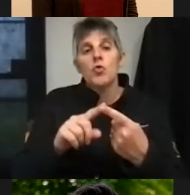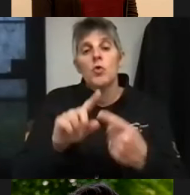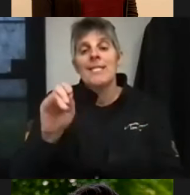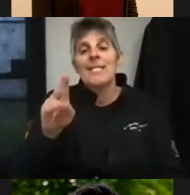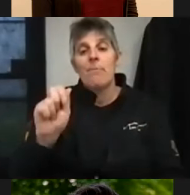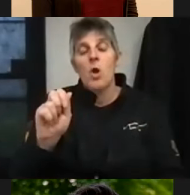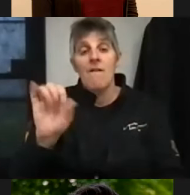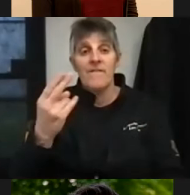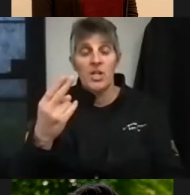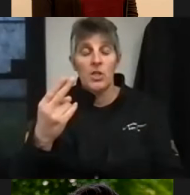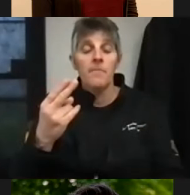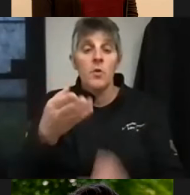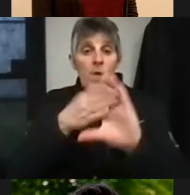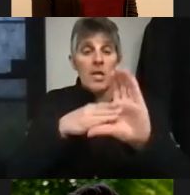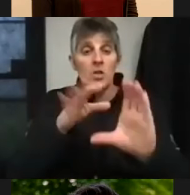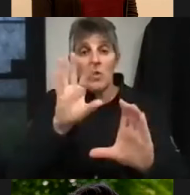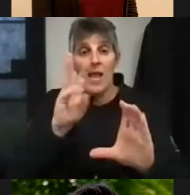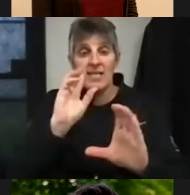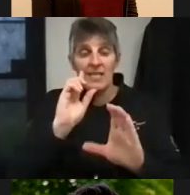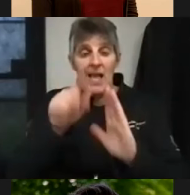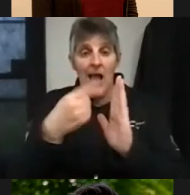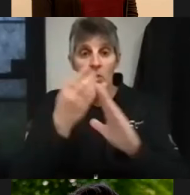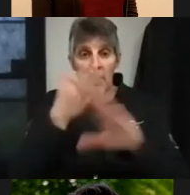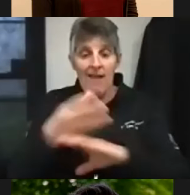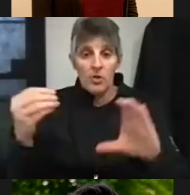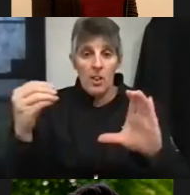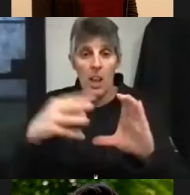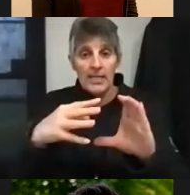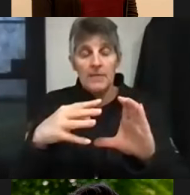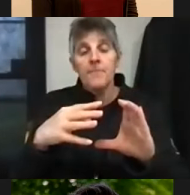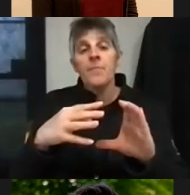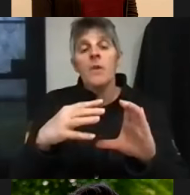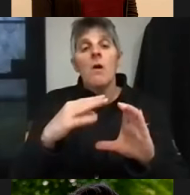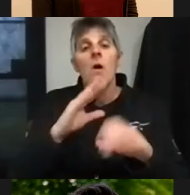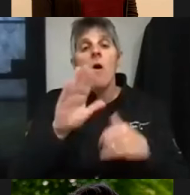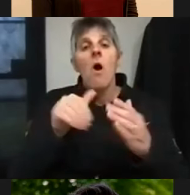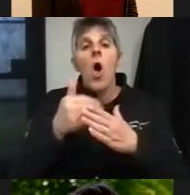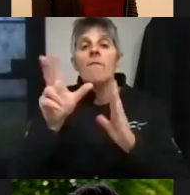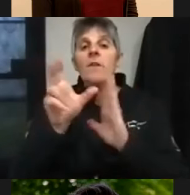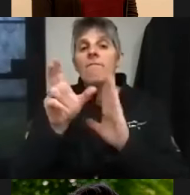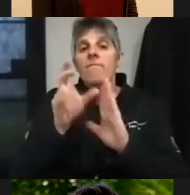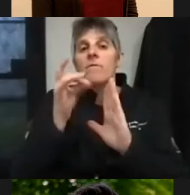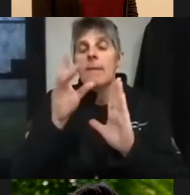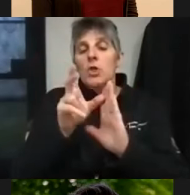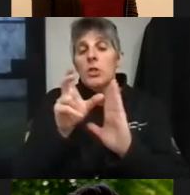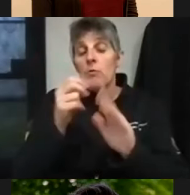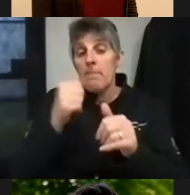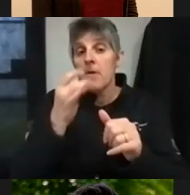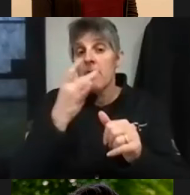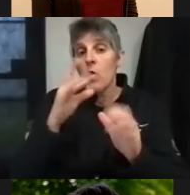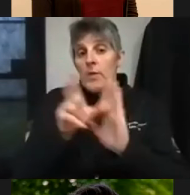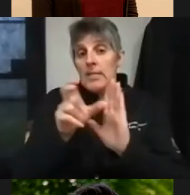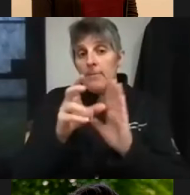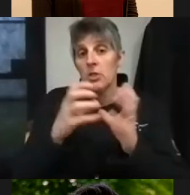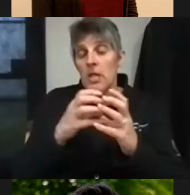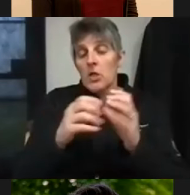the zebrafish retina, so 96 hours after light treatment, all the photoreceptor cells. So remember, photoreceptor cells, they